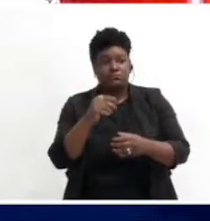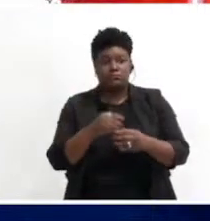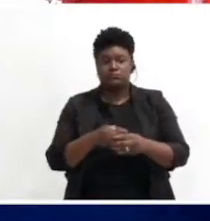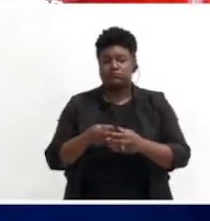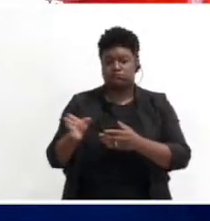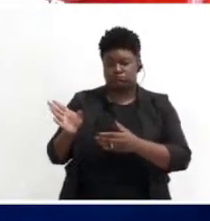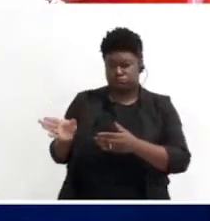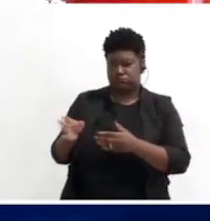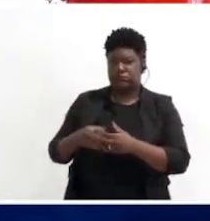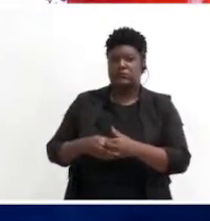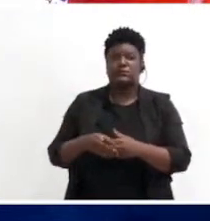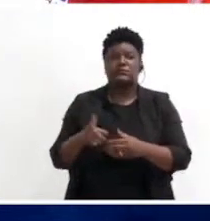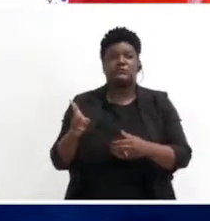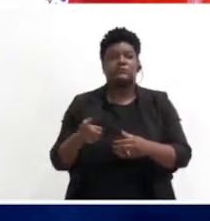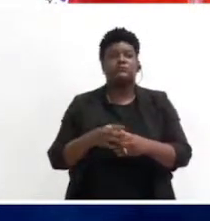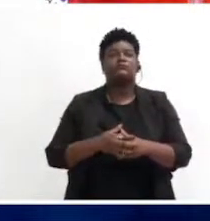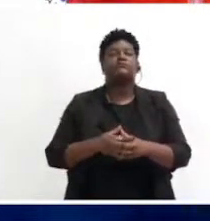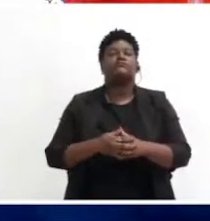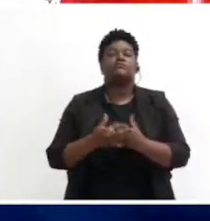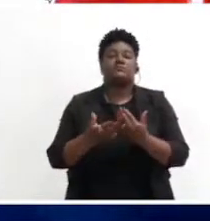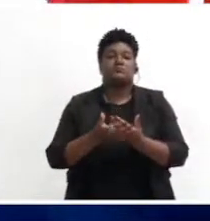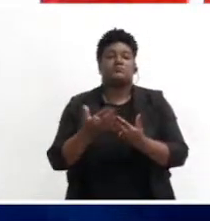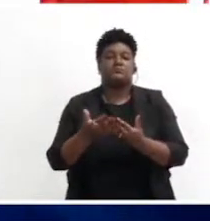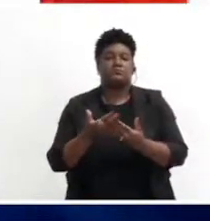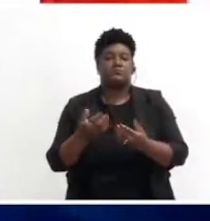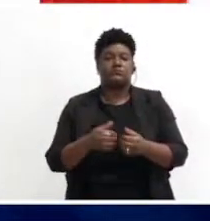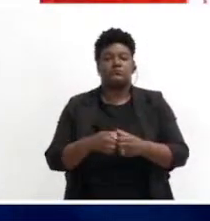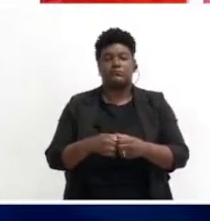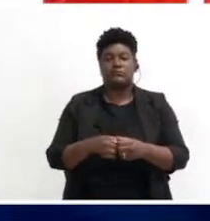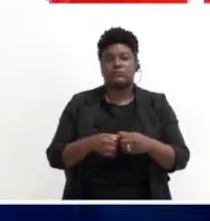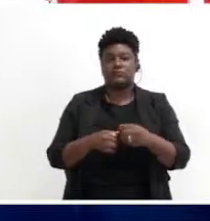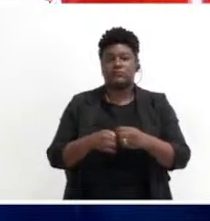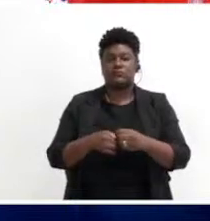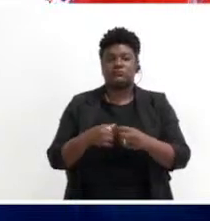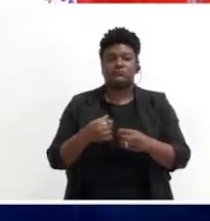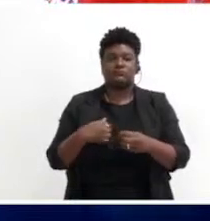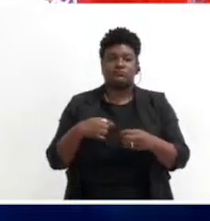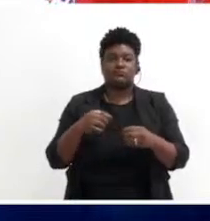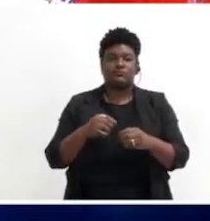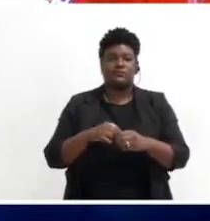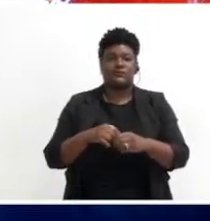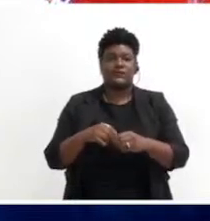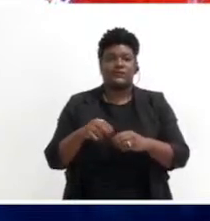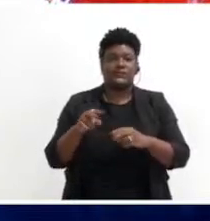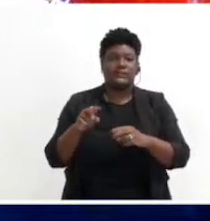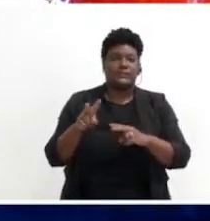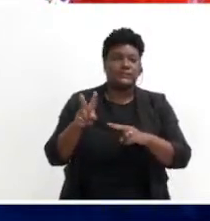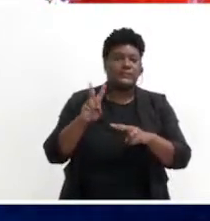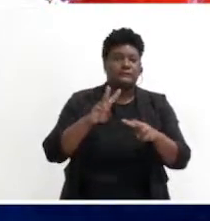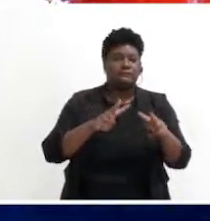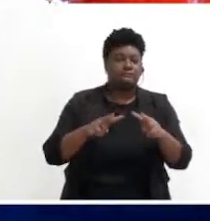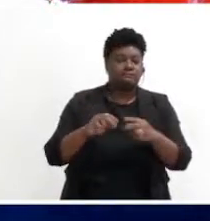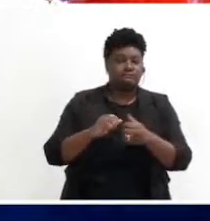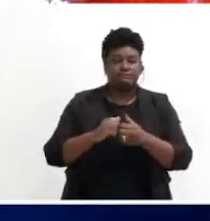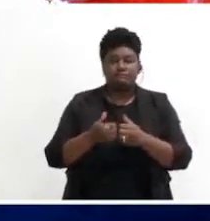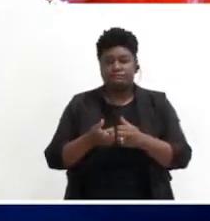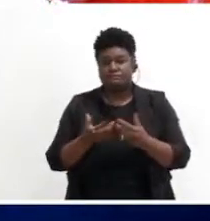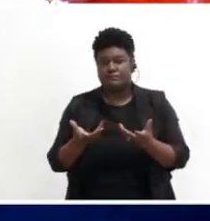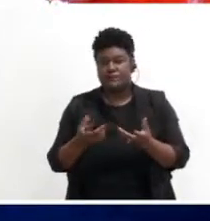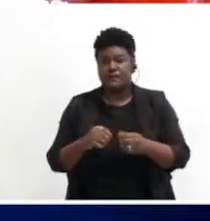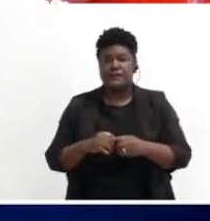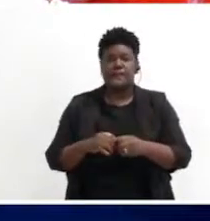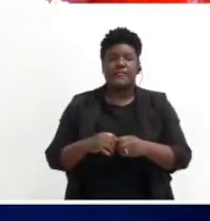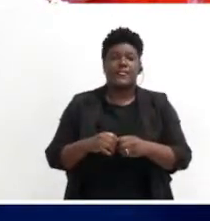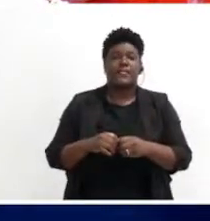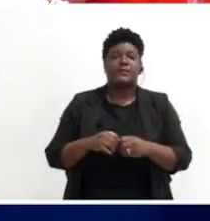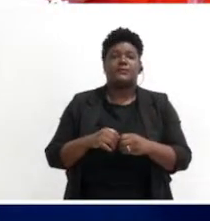I don't know how I describe that bump, but that would be more typical, that kind of format. But if you look at how